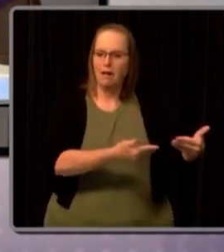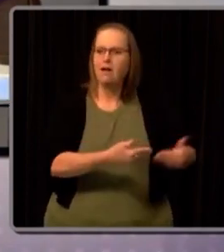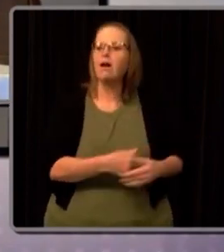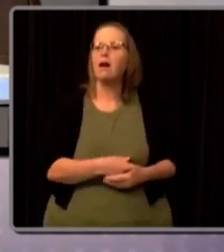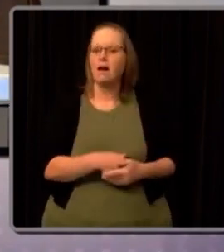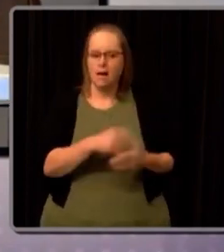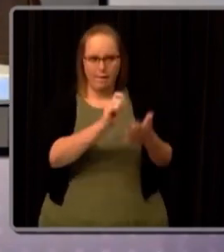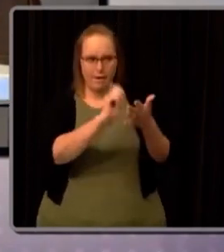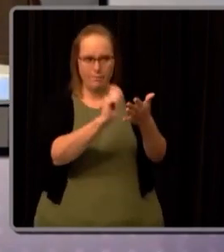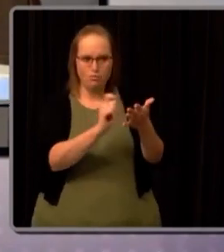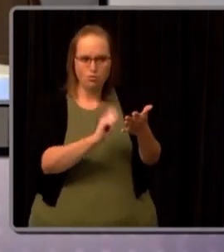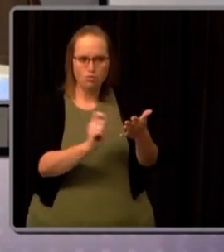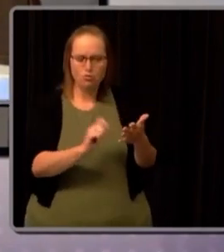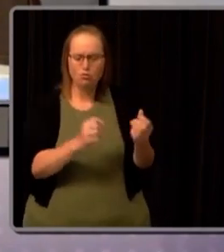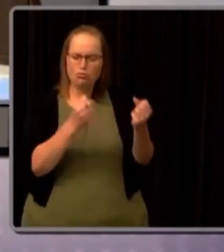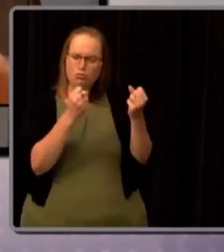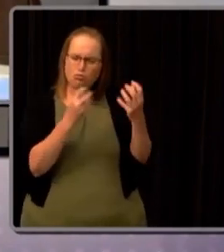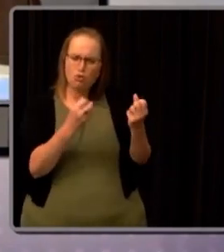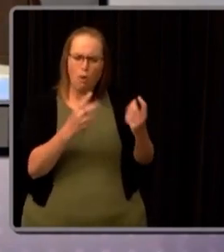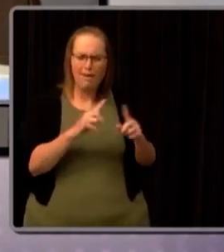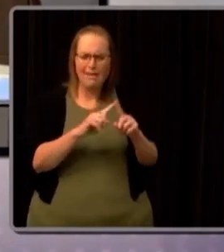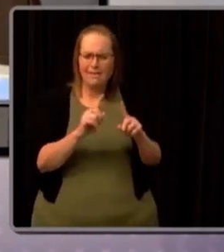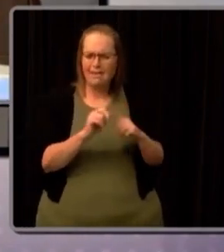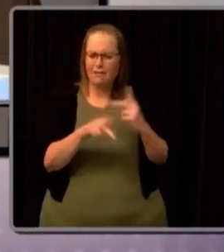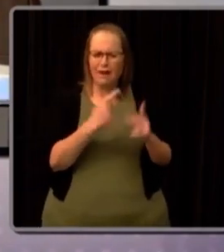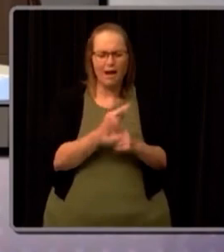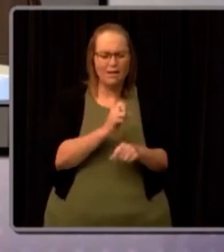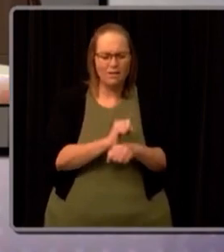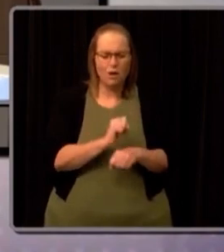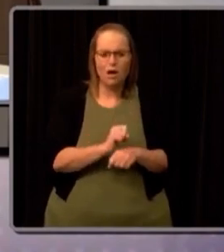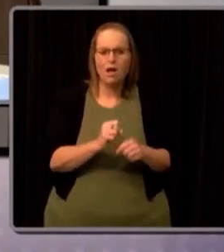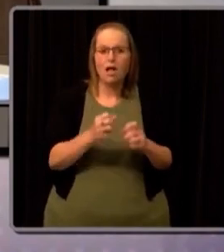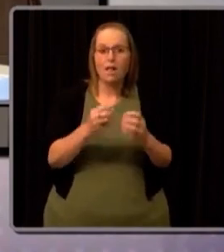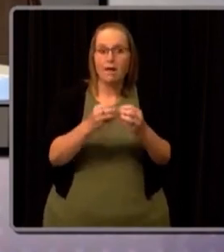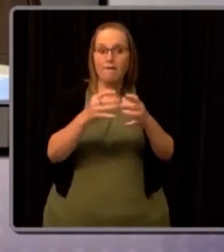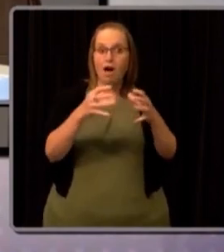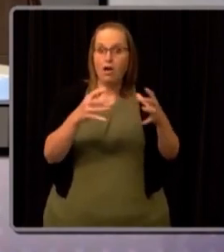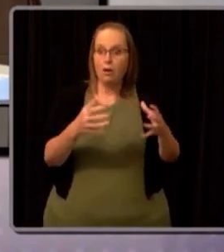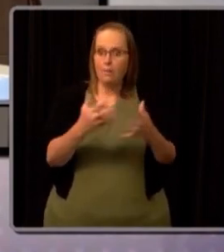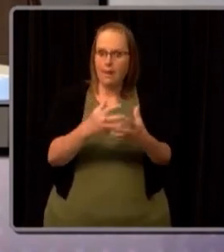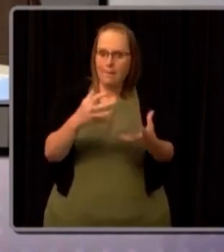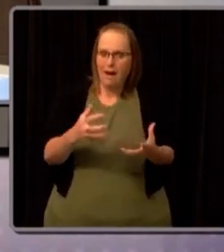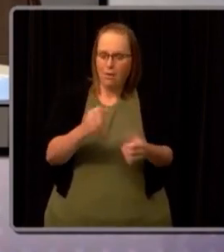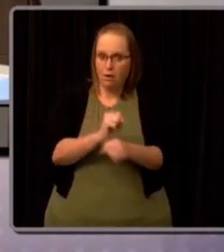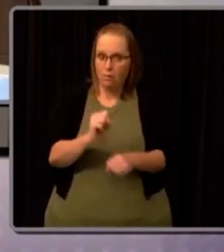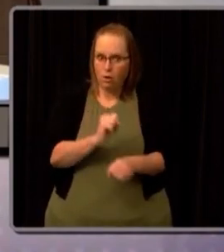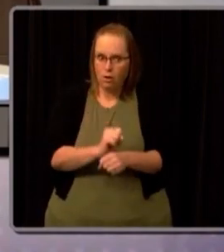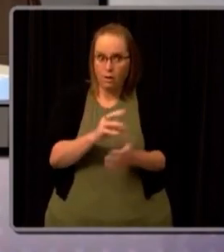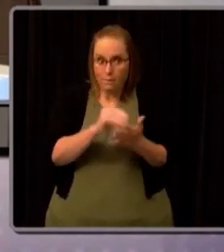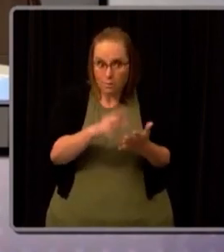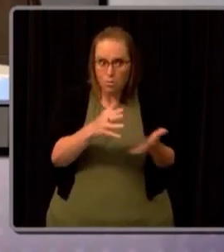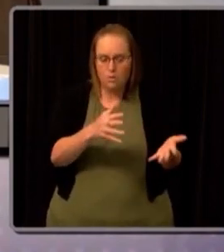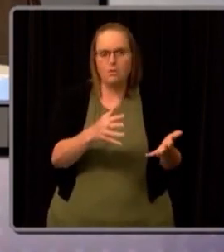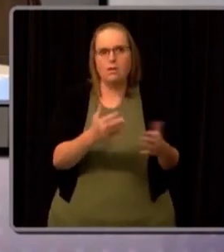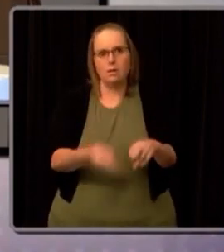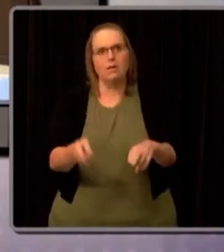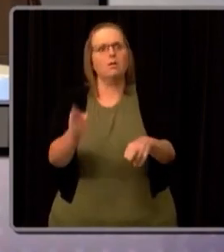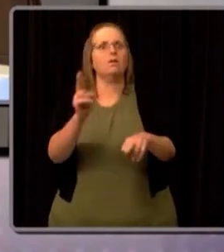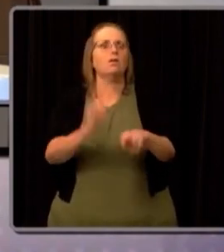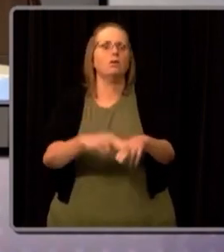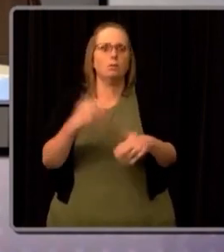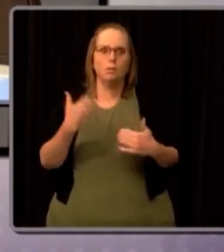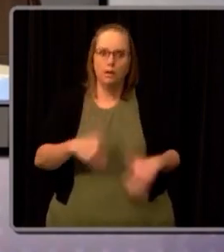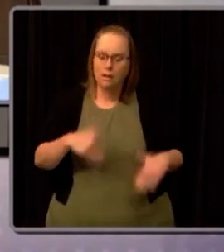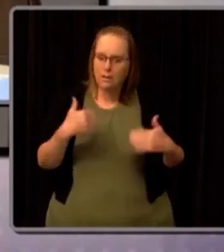they are producing so many pieces of work. The volume of student writing has increased exponentially here, which is so exciting.